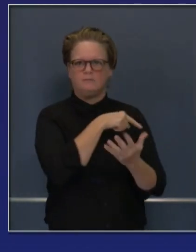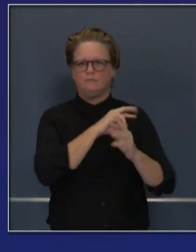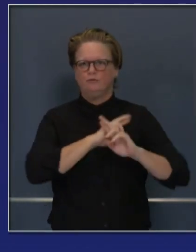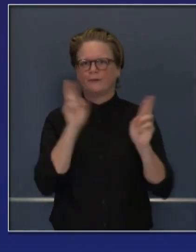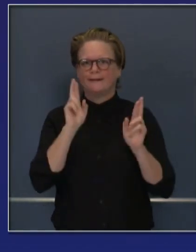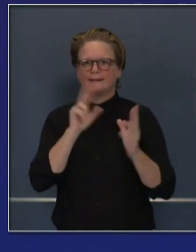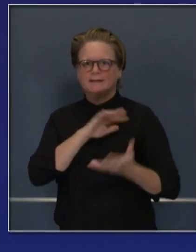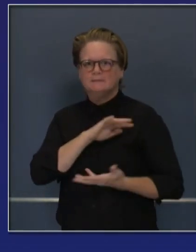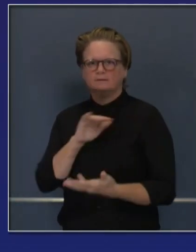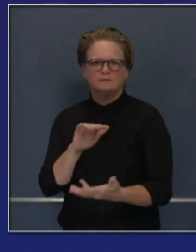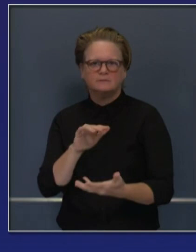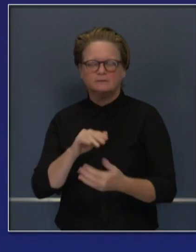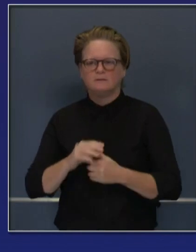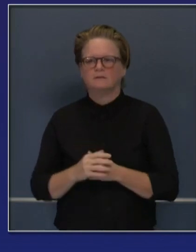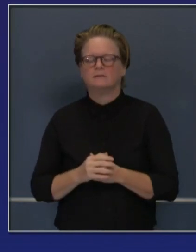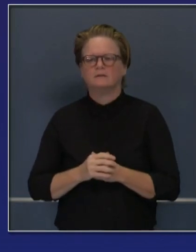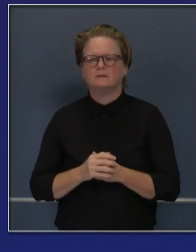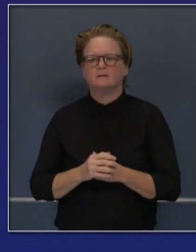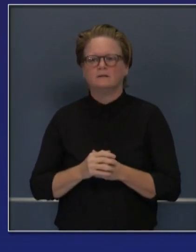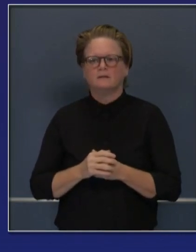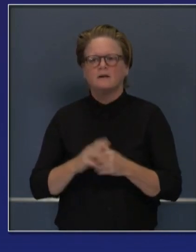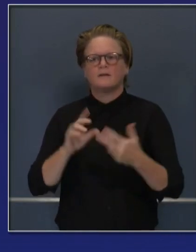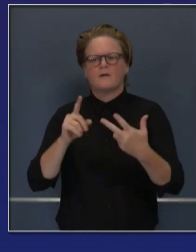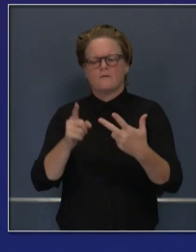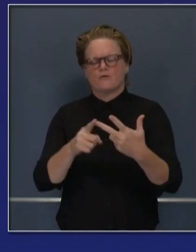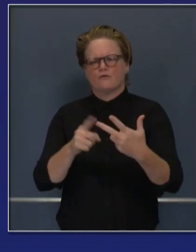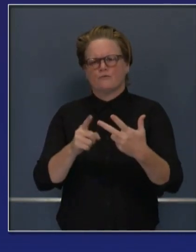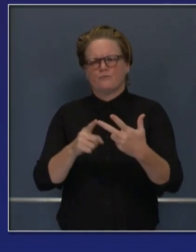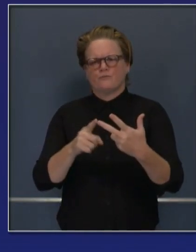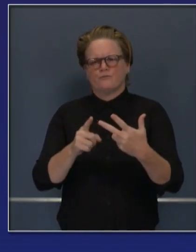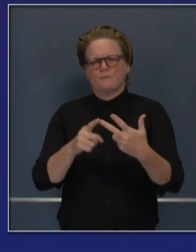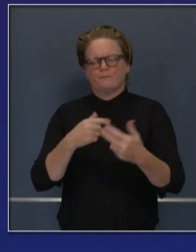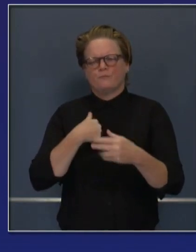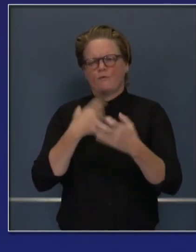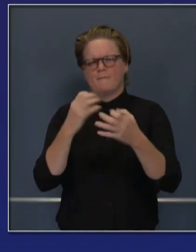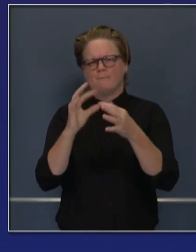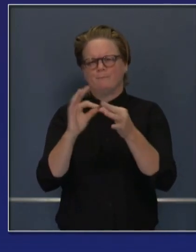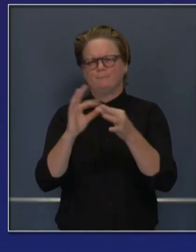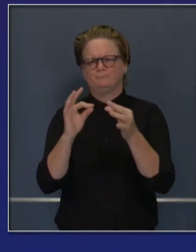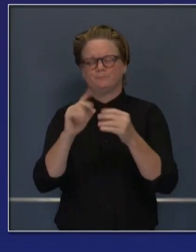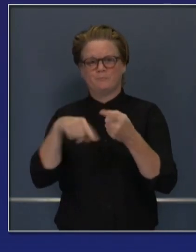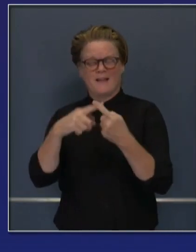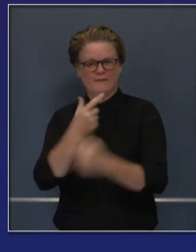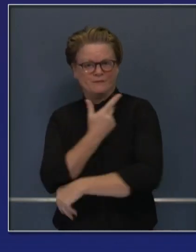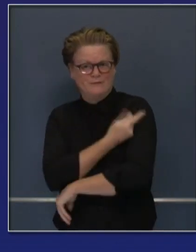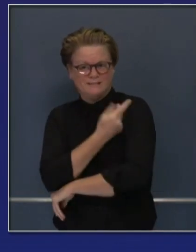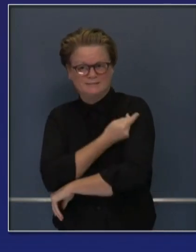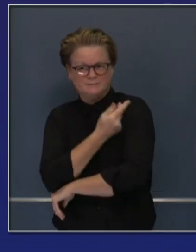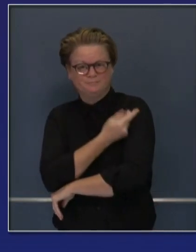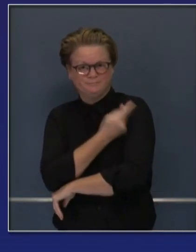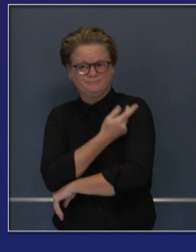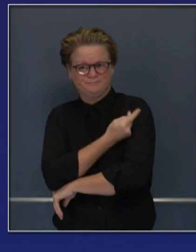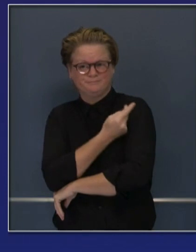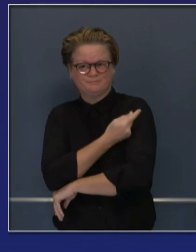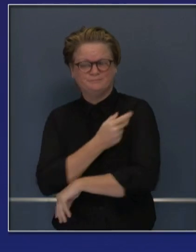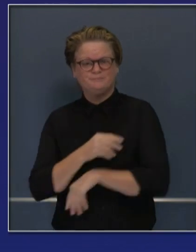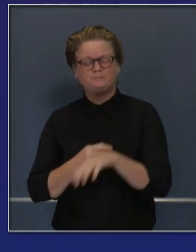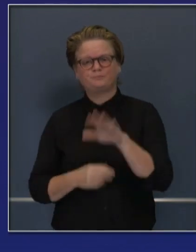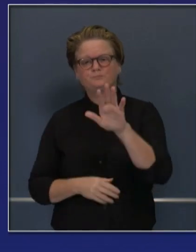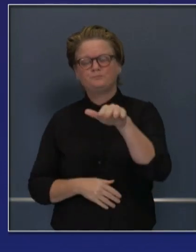vaccine commentary as a fourth prong in a moment, talk about that. But I'll remind you that three-pronged